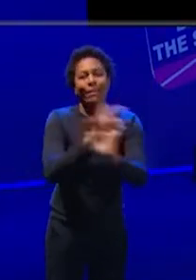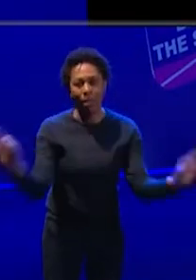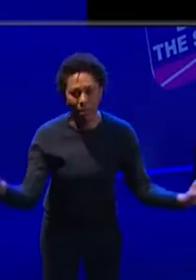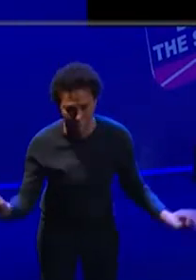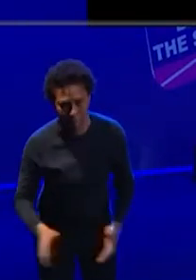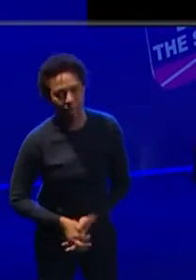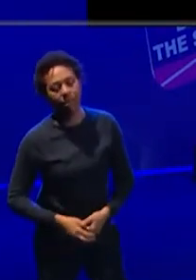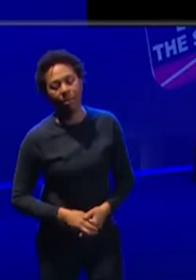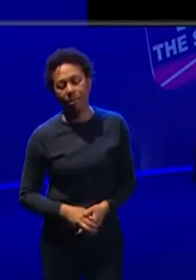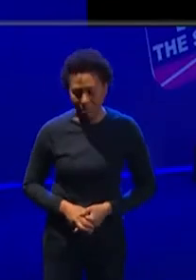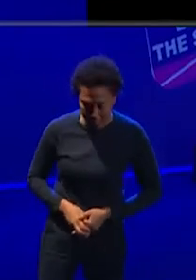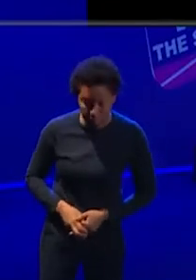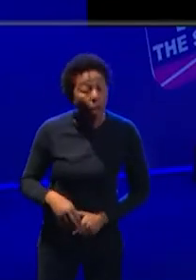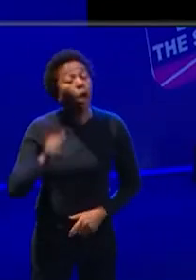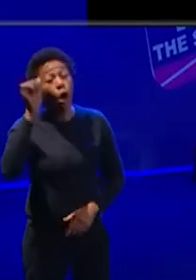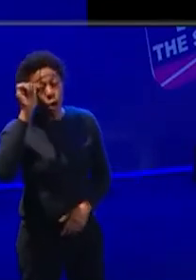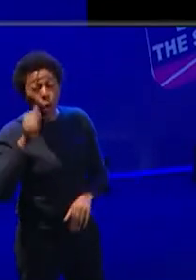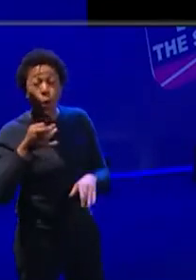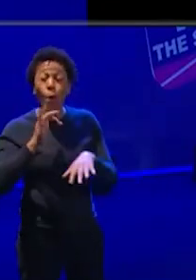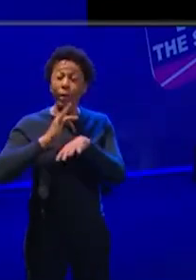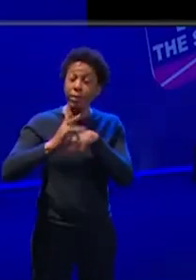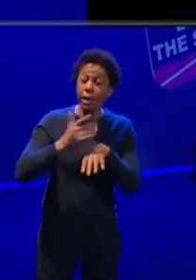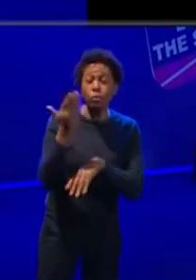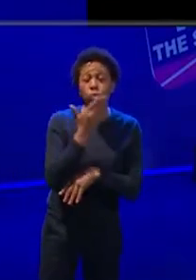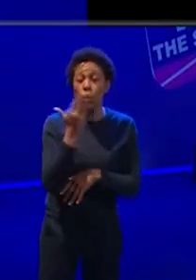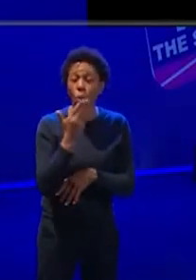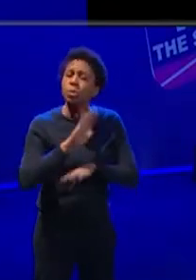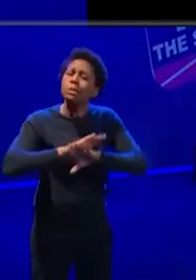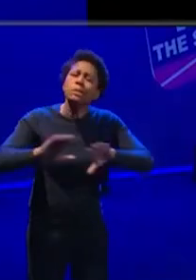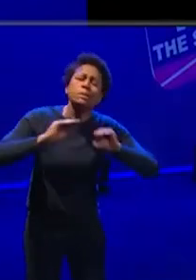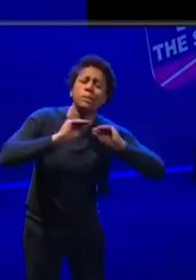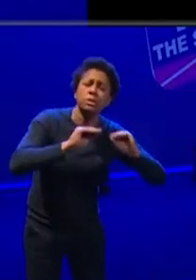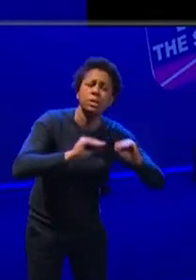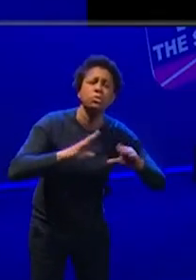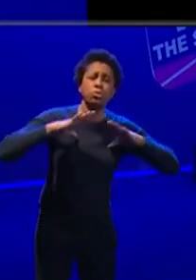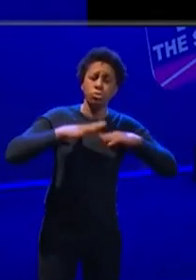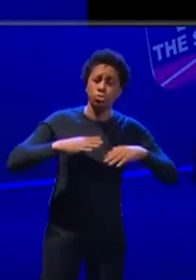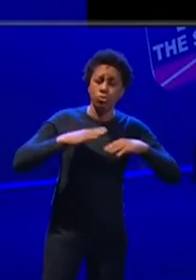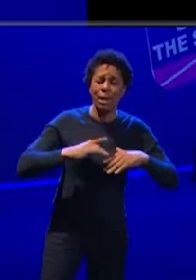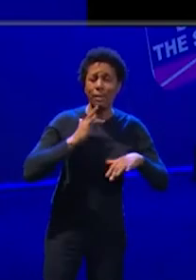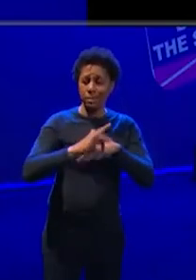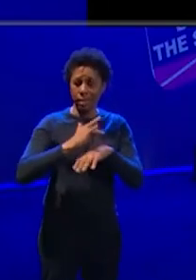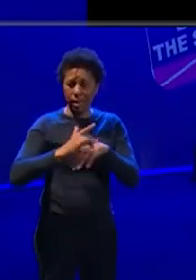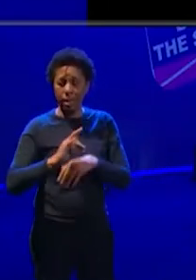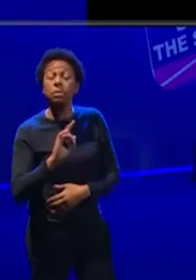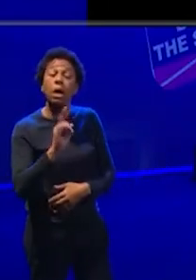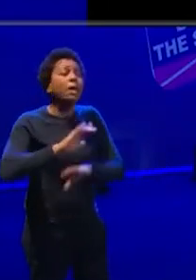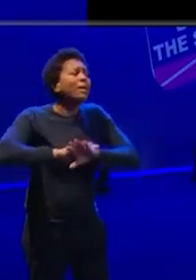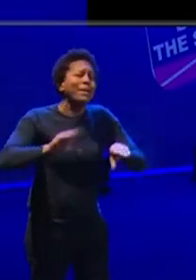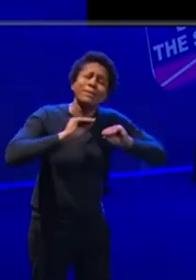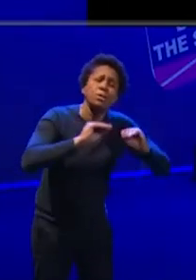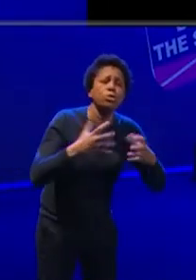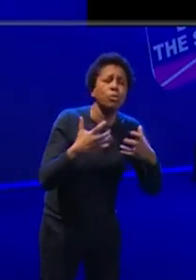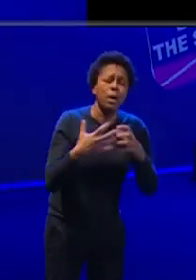And I know your theater schools did not teach you to do relaxed performances. They did not teach you to work with audio describers